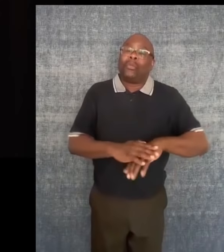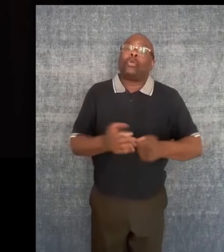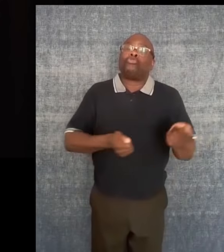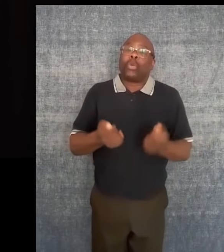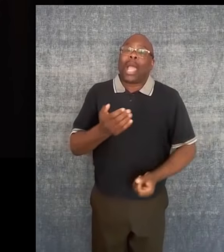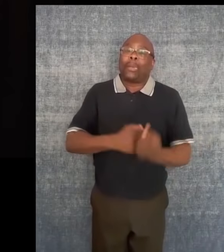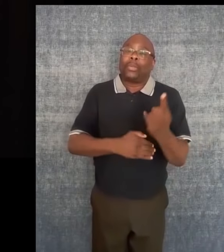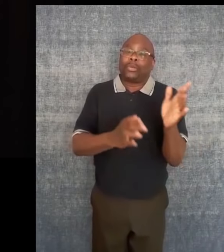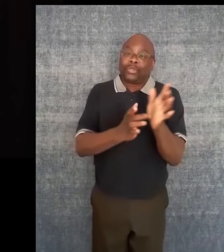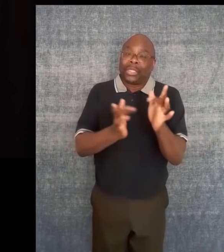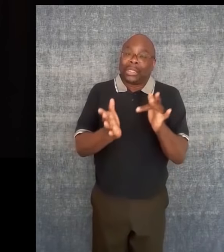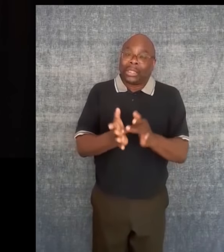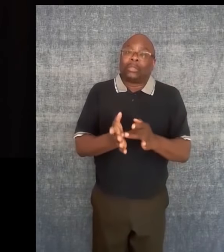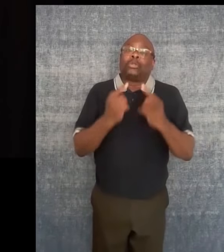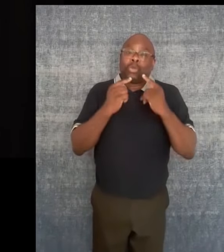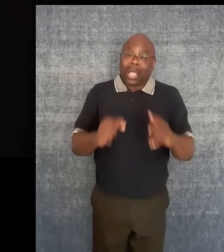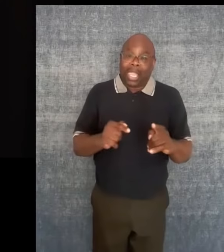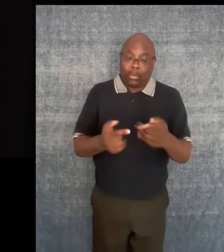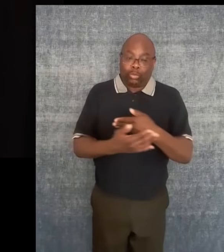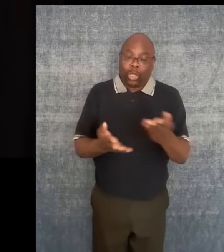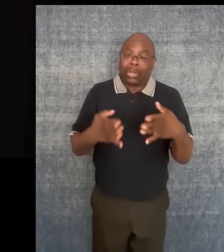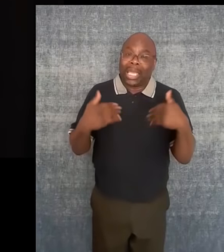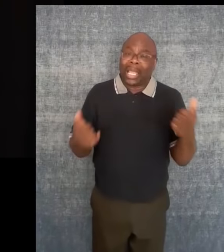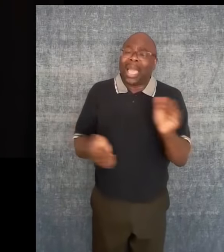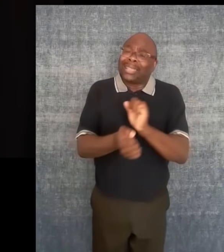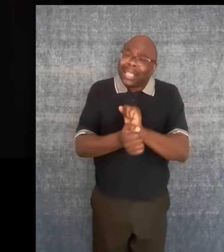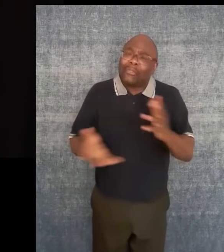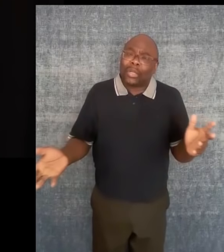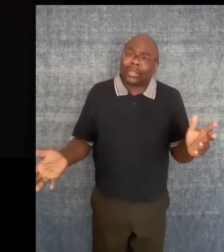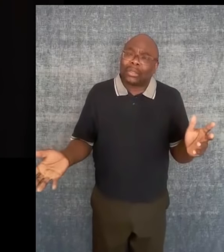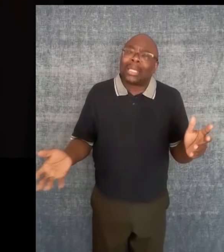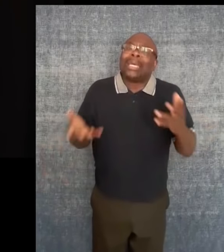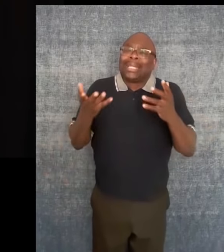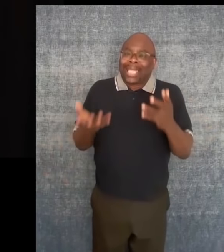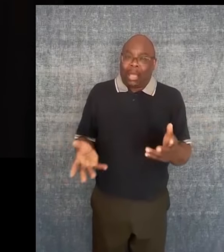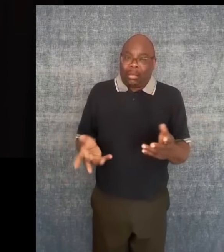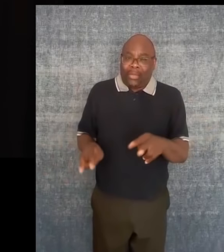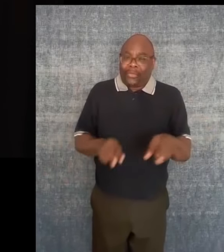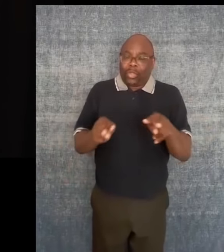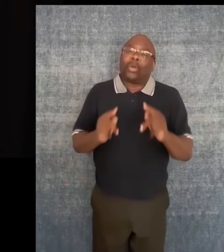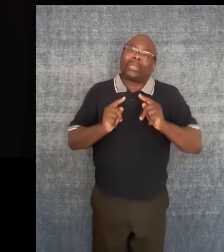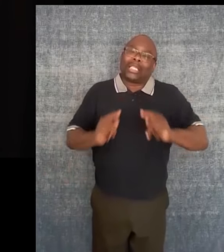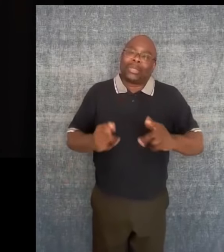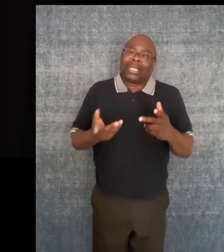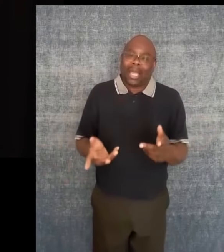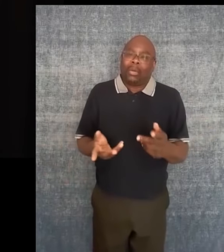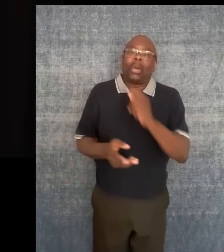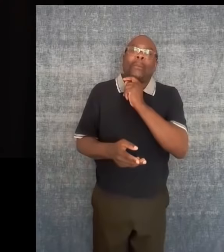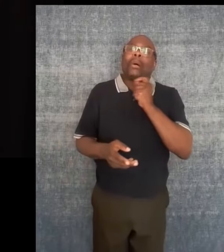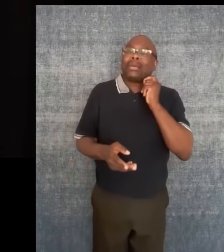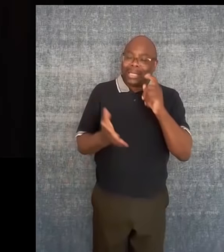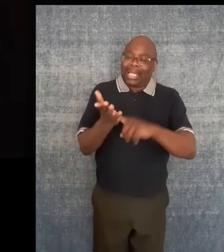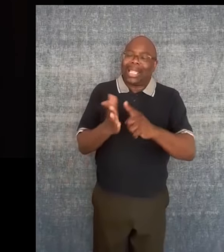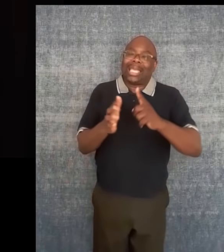Jesus proclaimed, demonstrated healing and deliverance. And I just want to share a video testimony now of Pastor